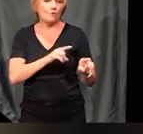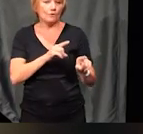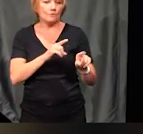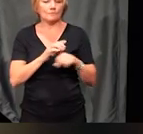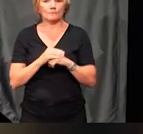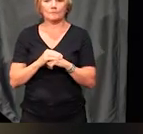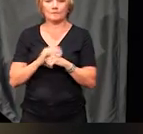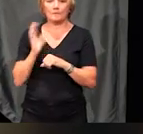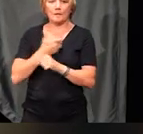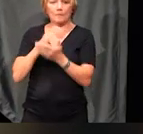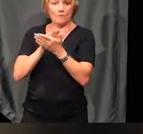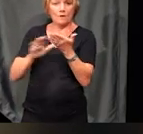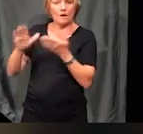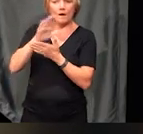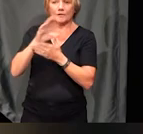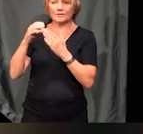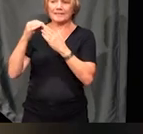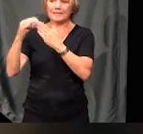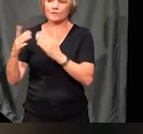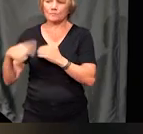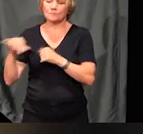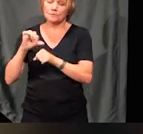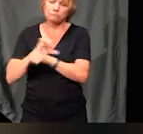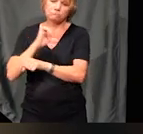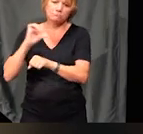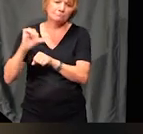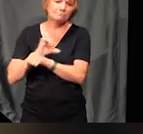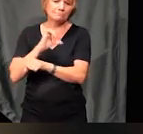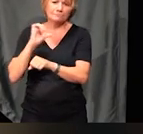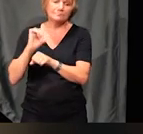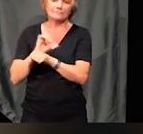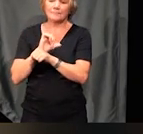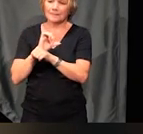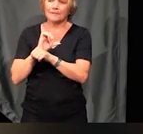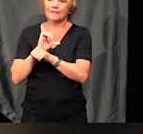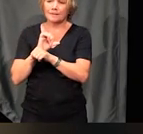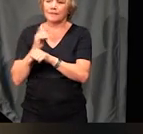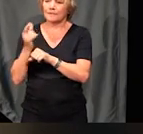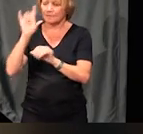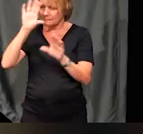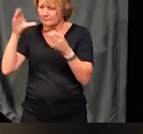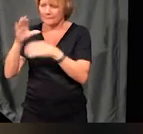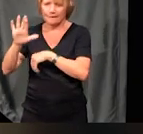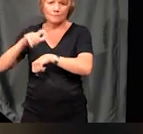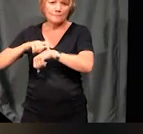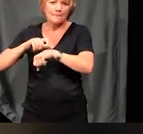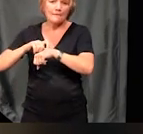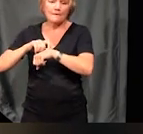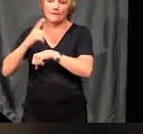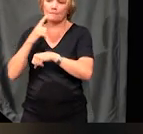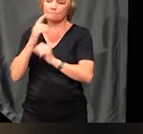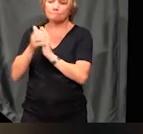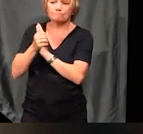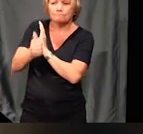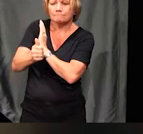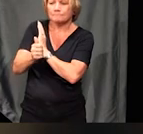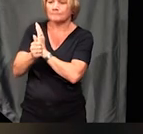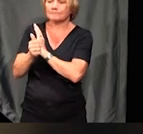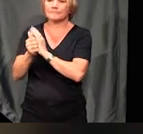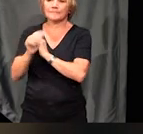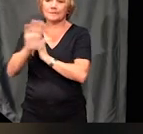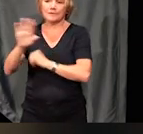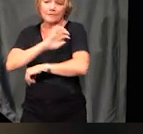our college worked so hard. They devoted their time, expertise,